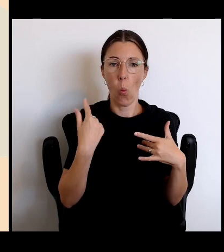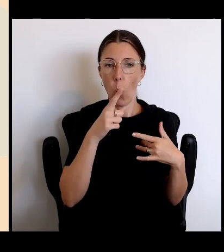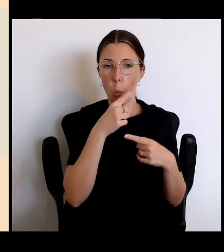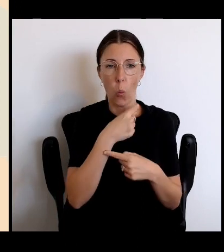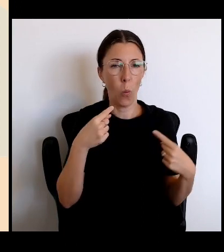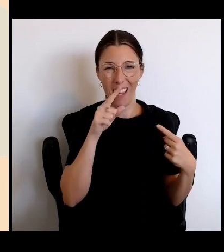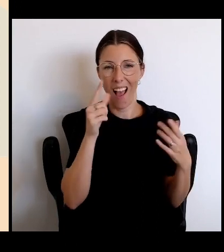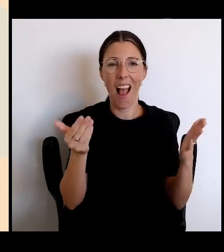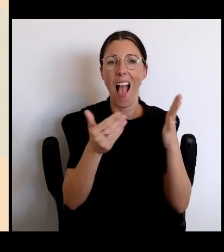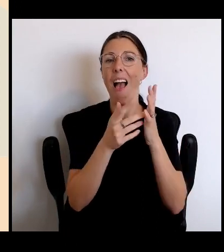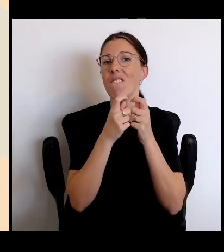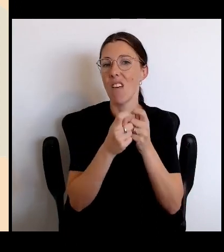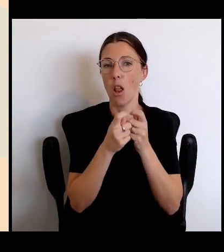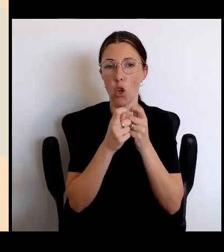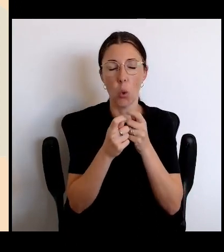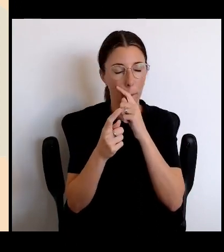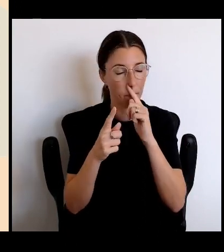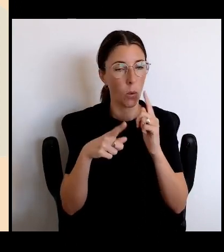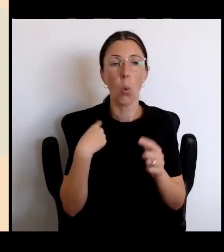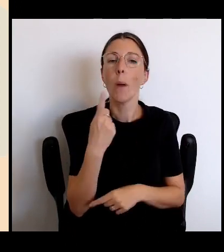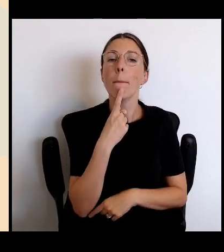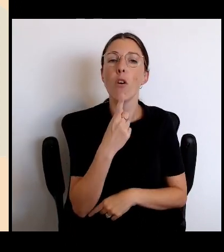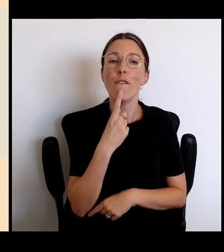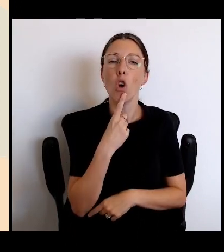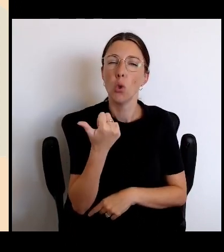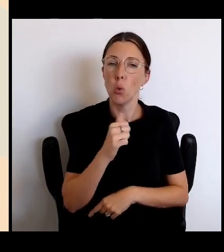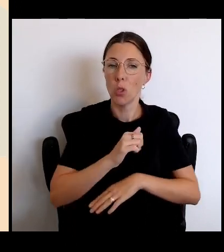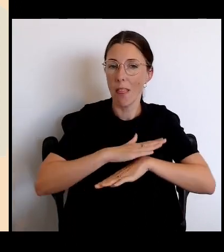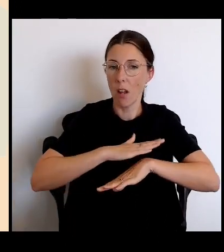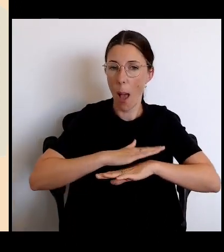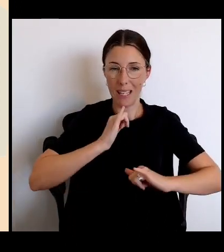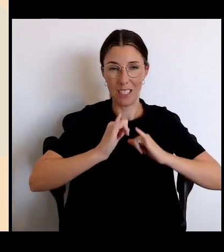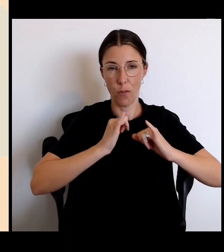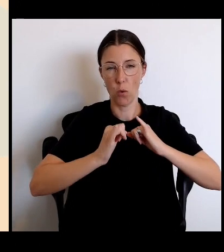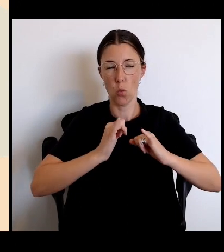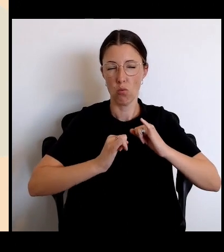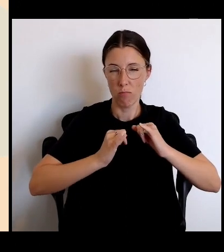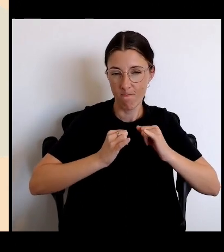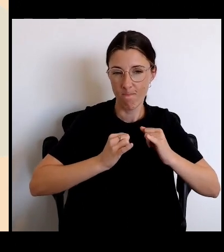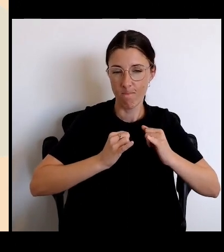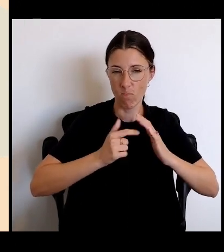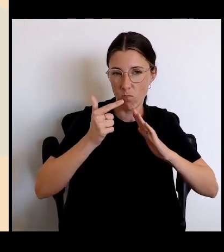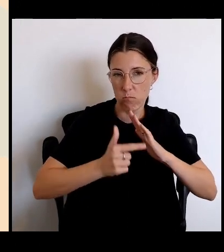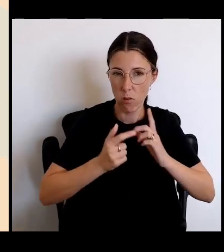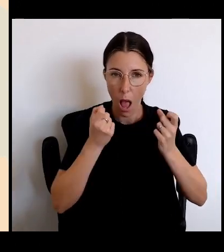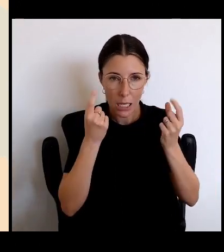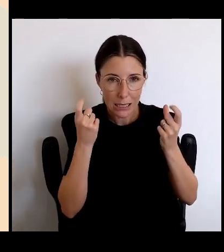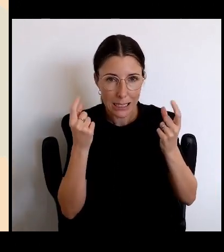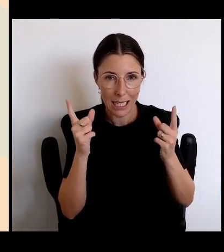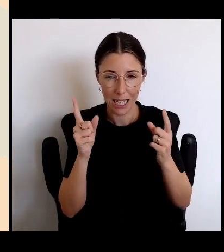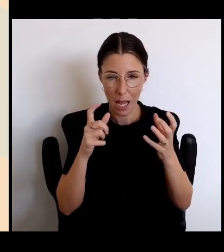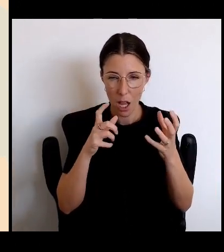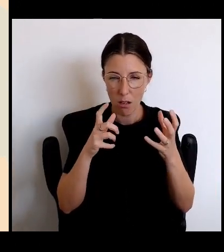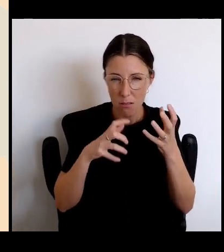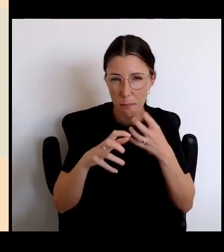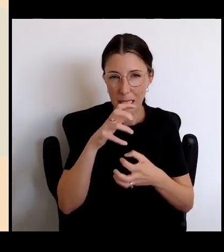was we preferred to spend the interview time on really understanding this complex mix of motivations